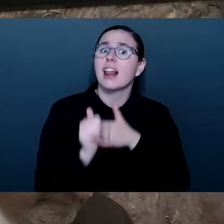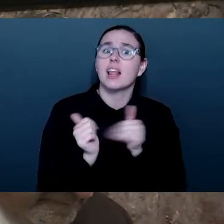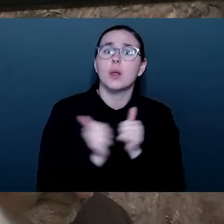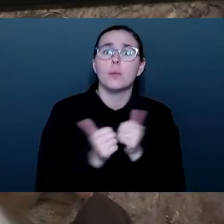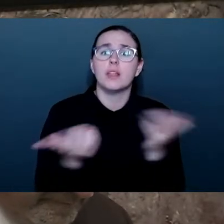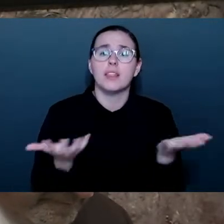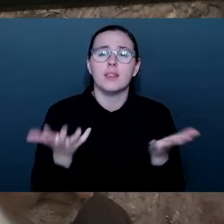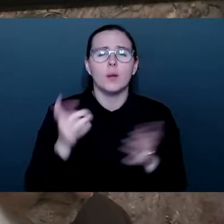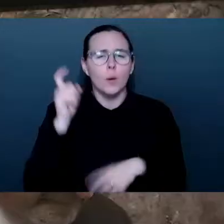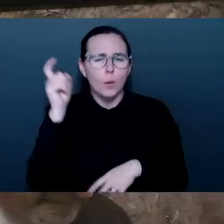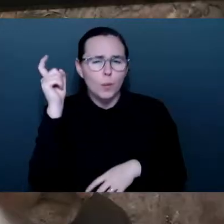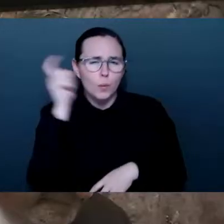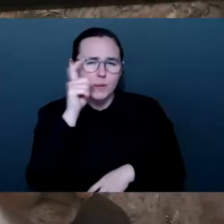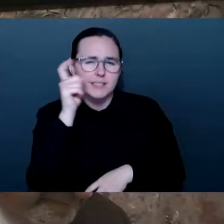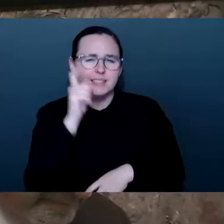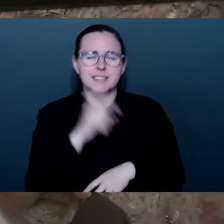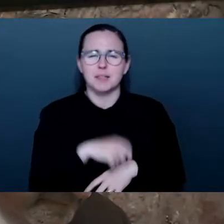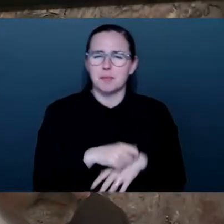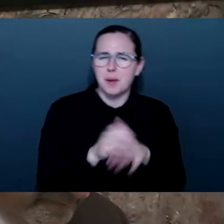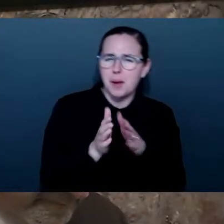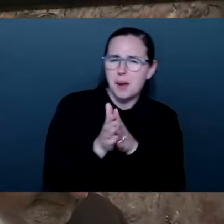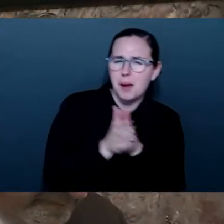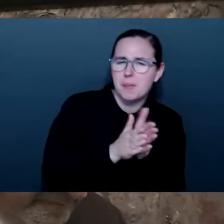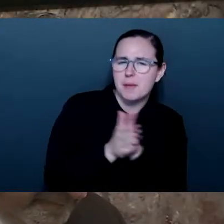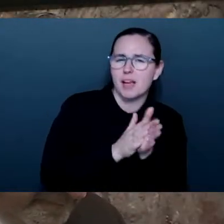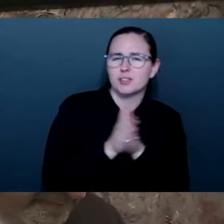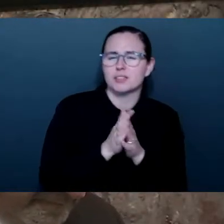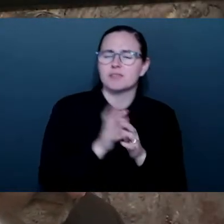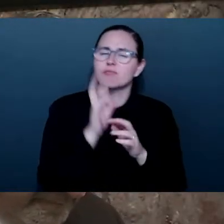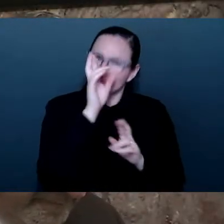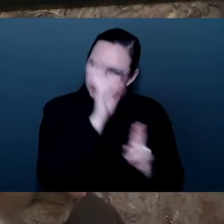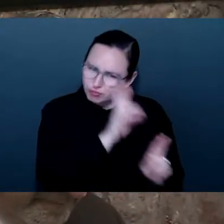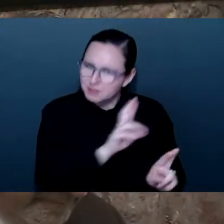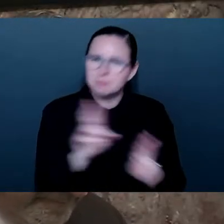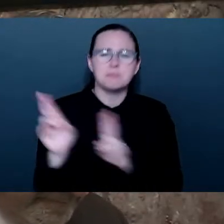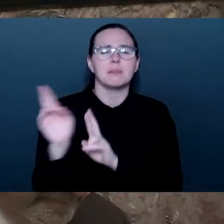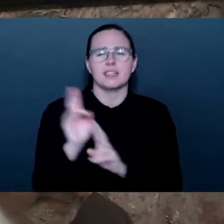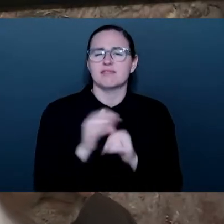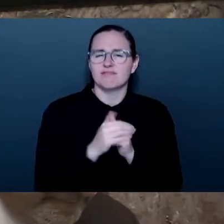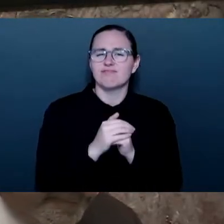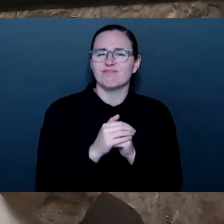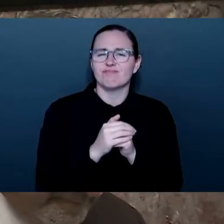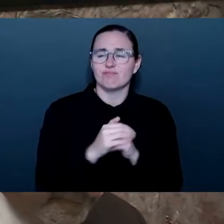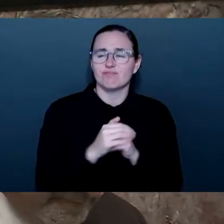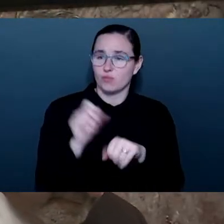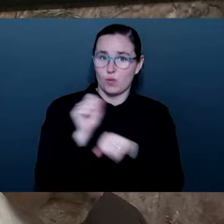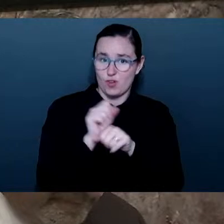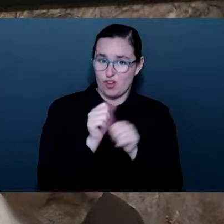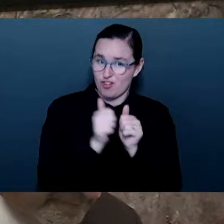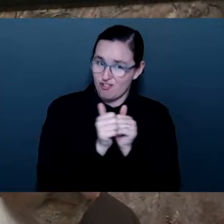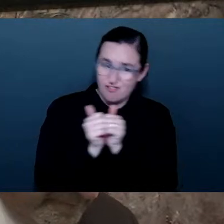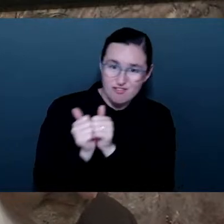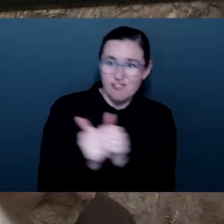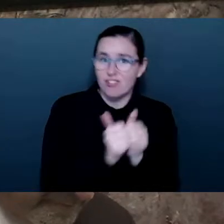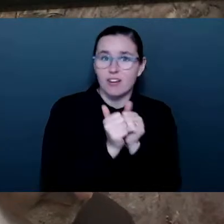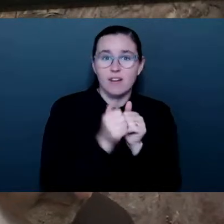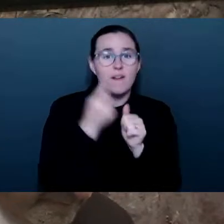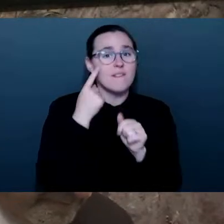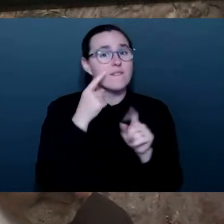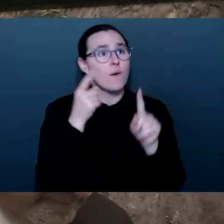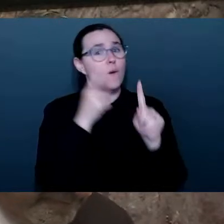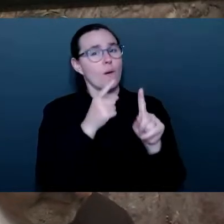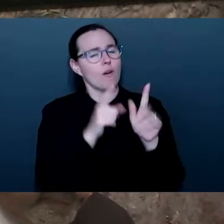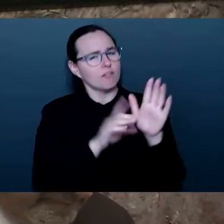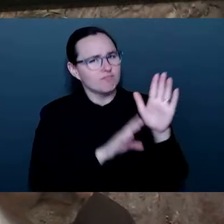and purpose to build a just, peaceful, and prosperous future for every person who calls